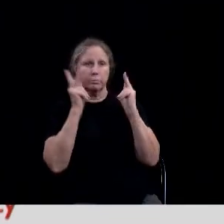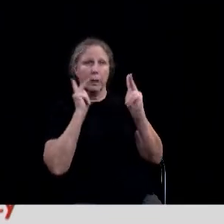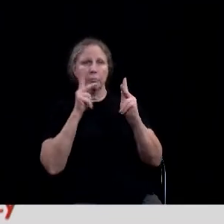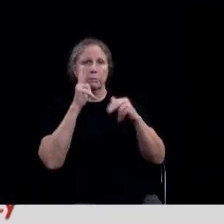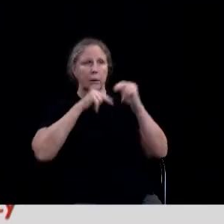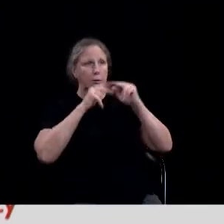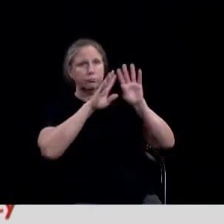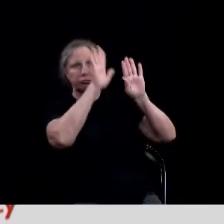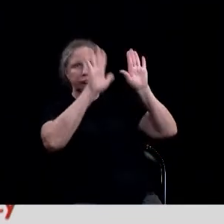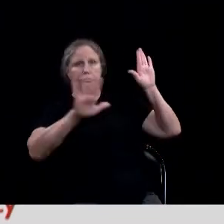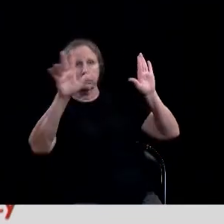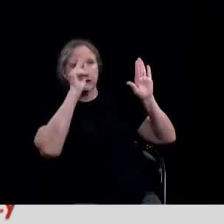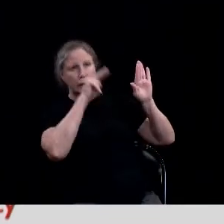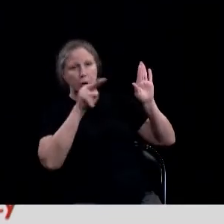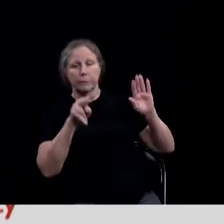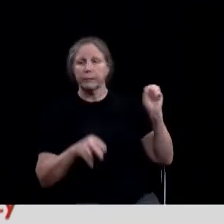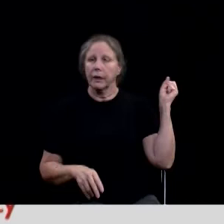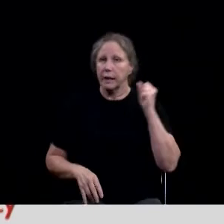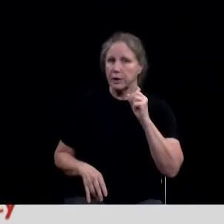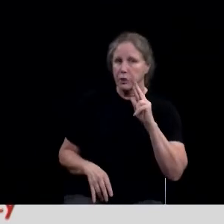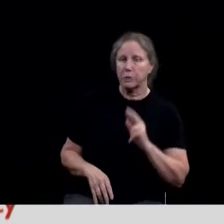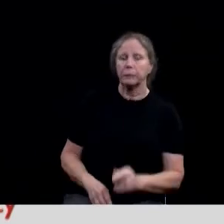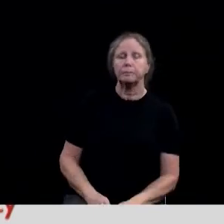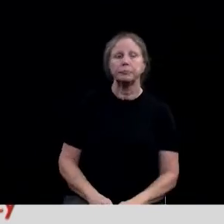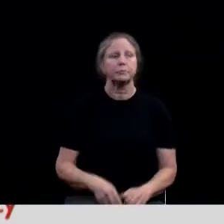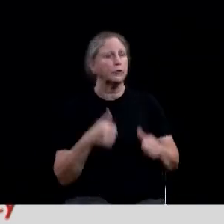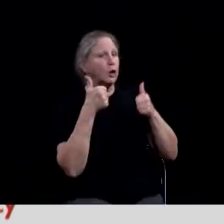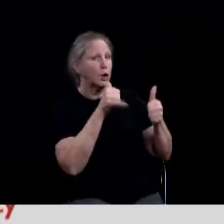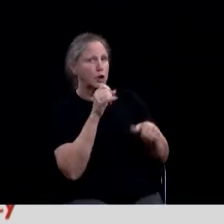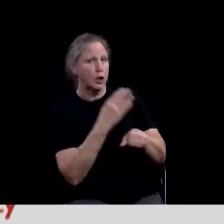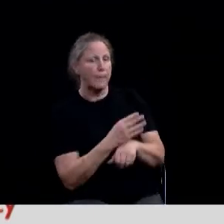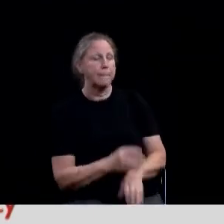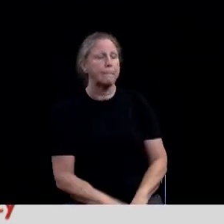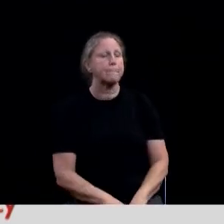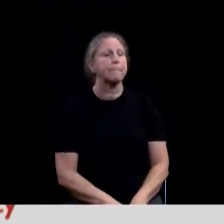But great job. Great job. Thanks.